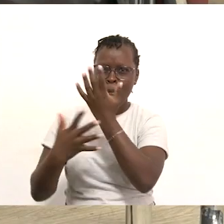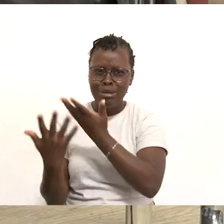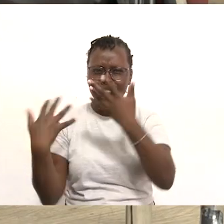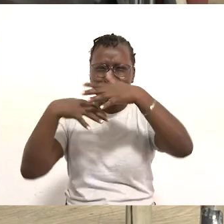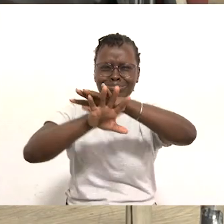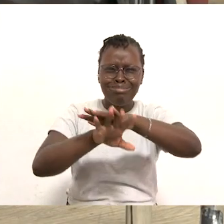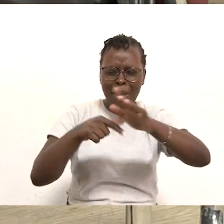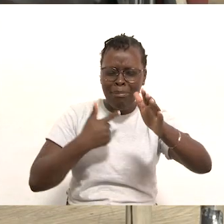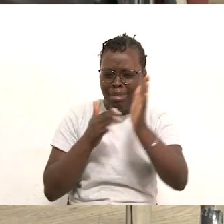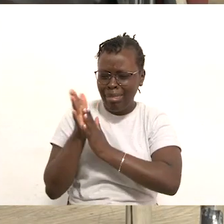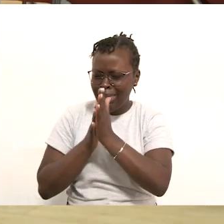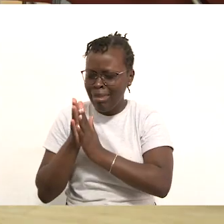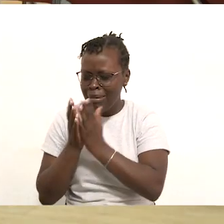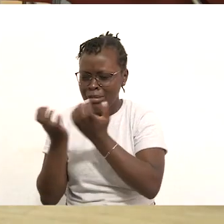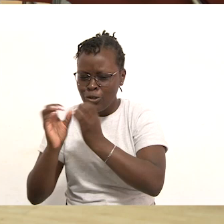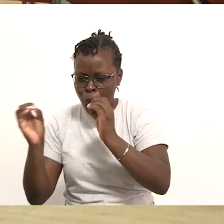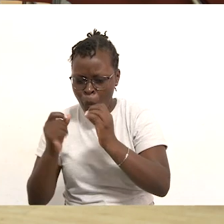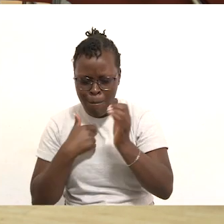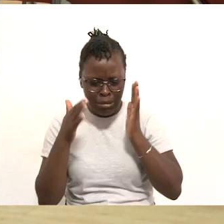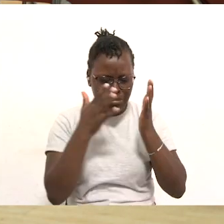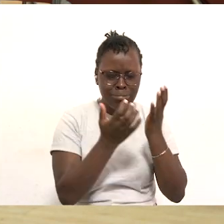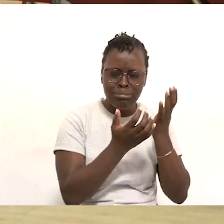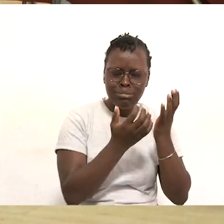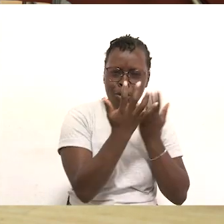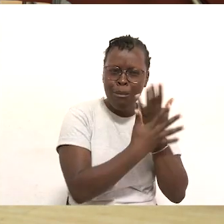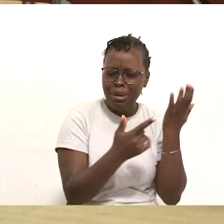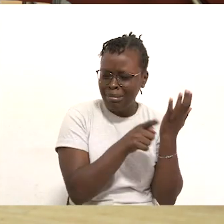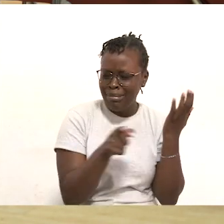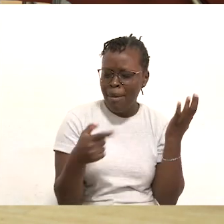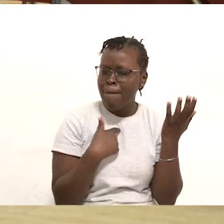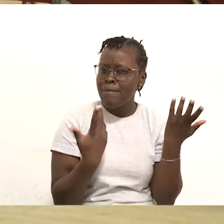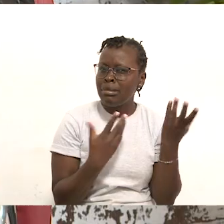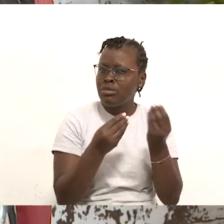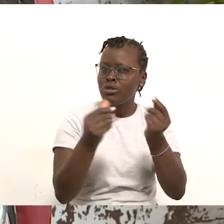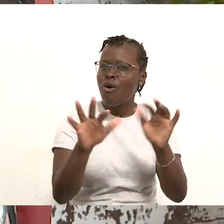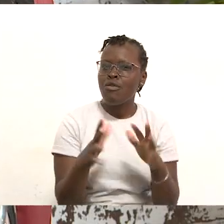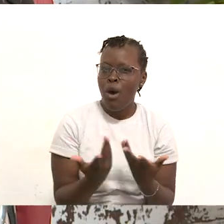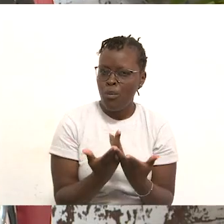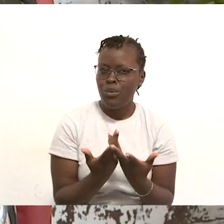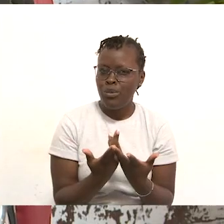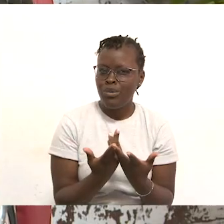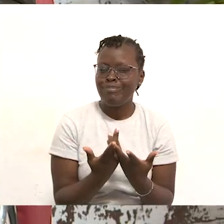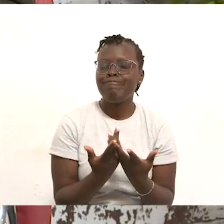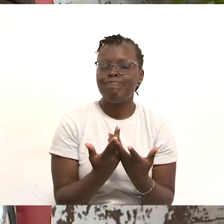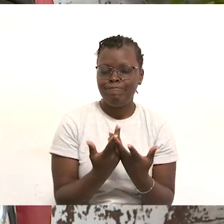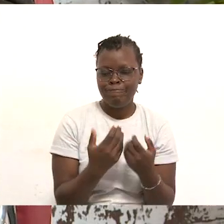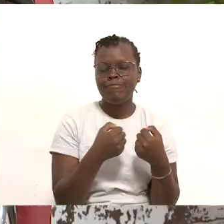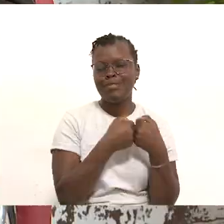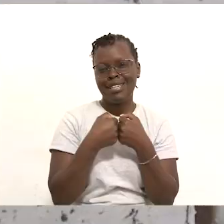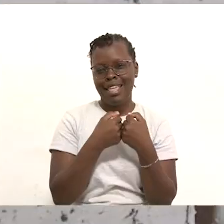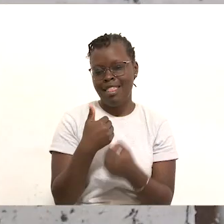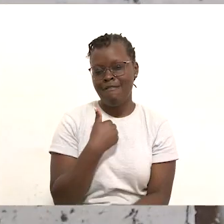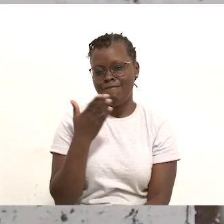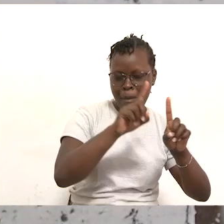So it becomes very challenging for him now, because of that kind of interest that he has. So the time